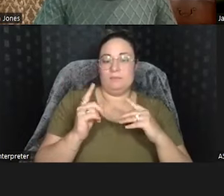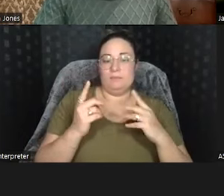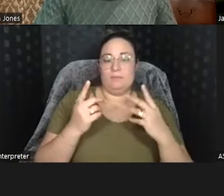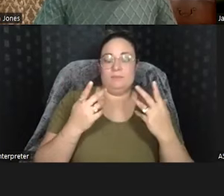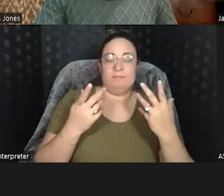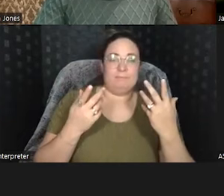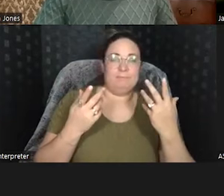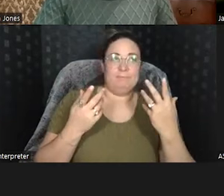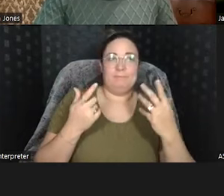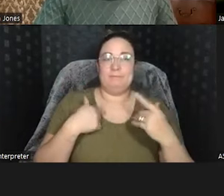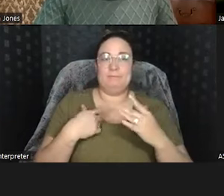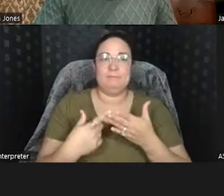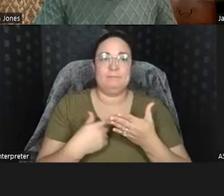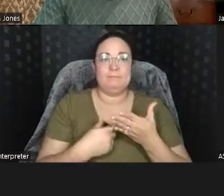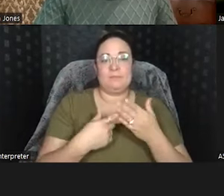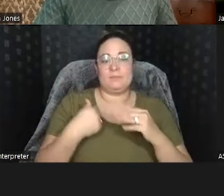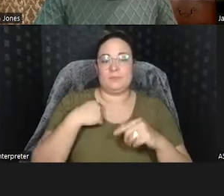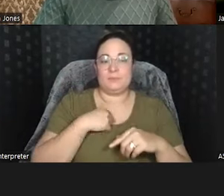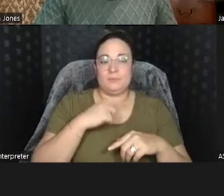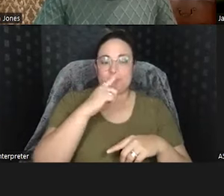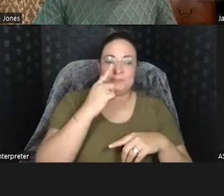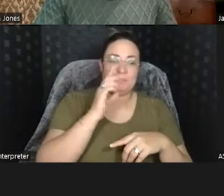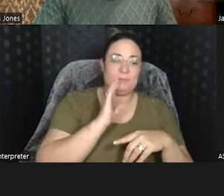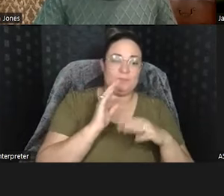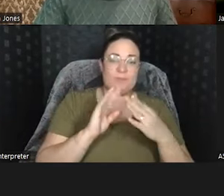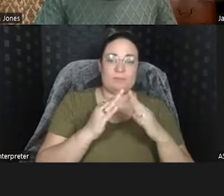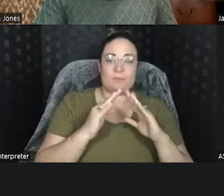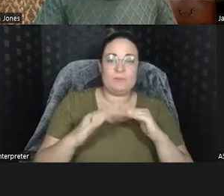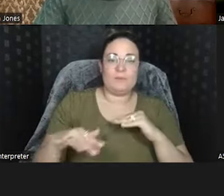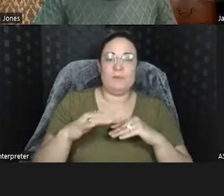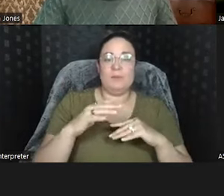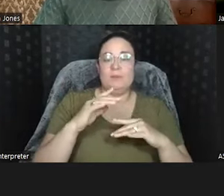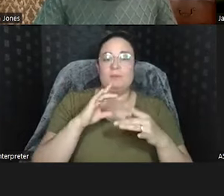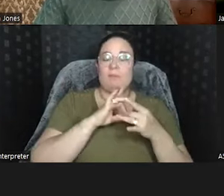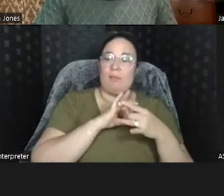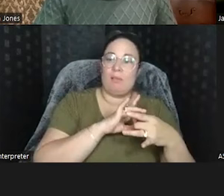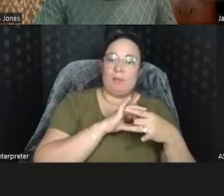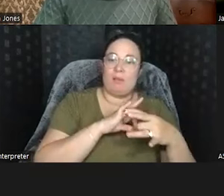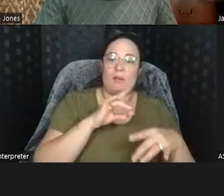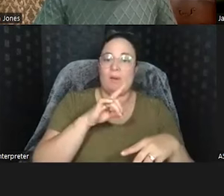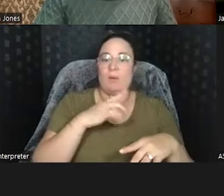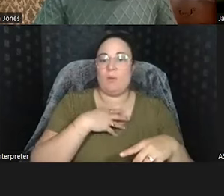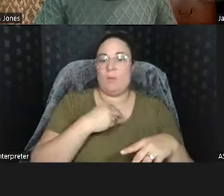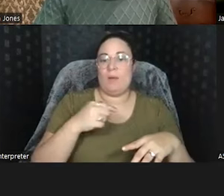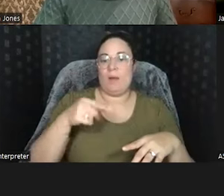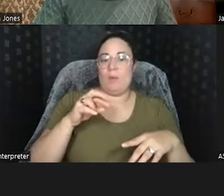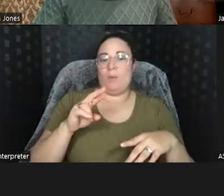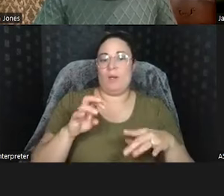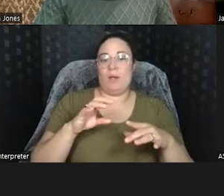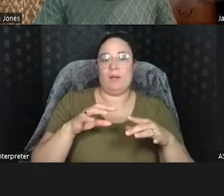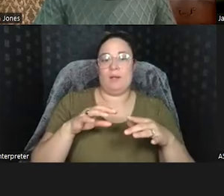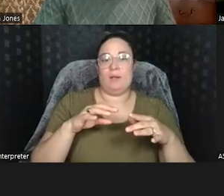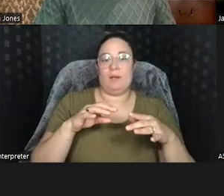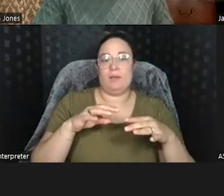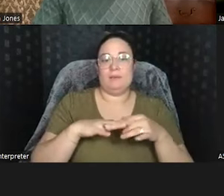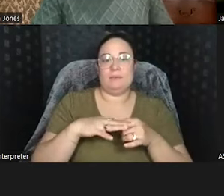talked about we in the Black and Brown community are tired of being tethered to white queer spaces where we only get crumbs